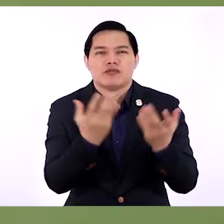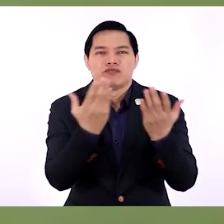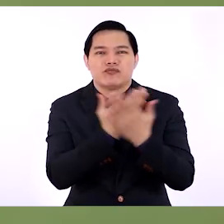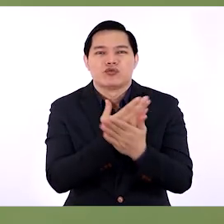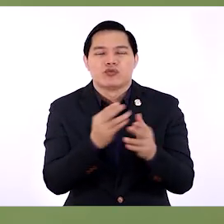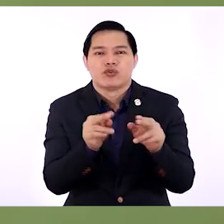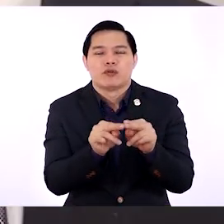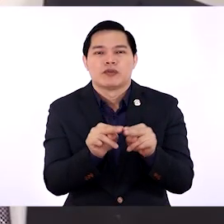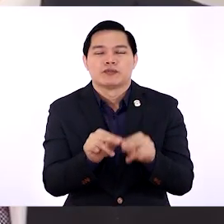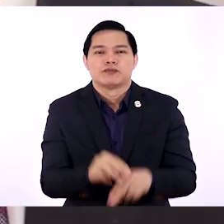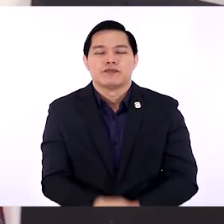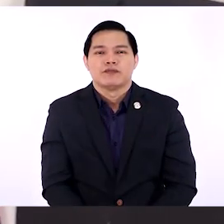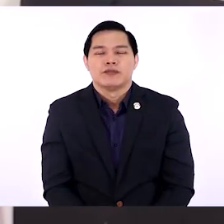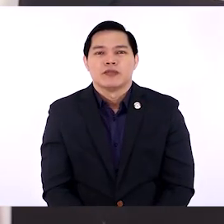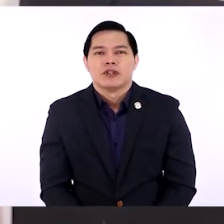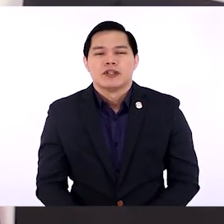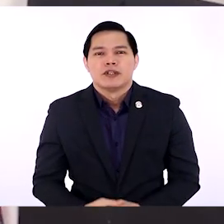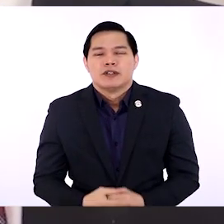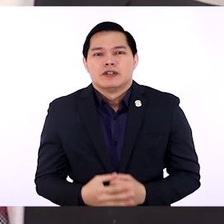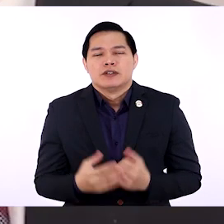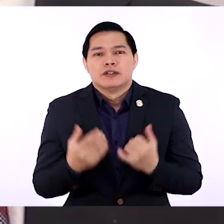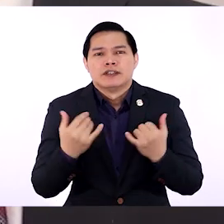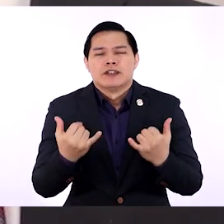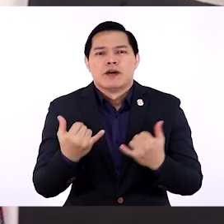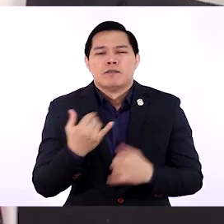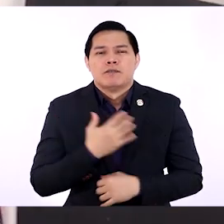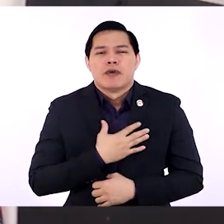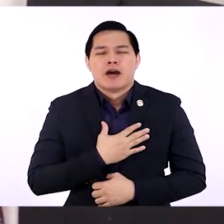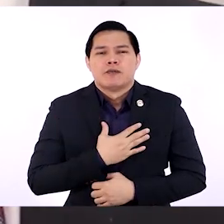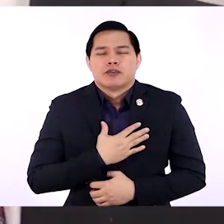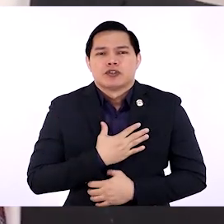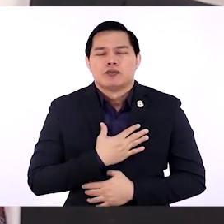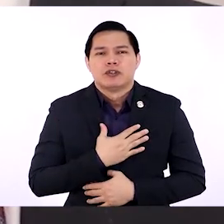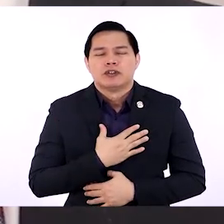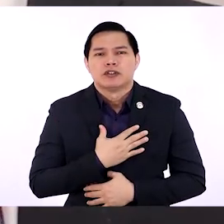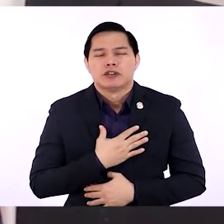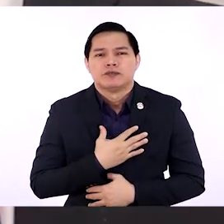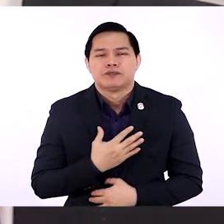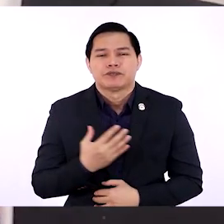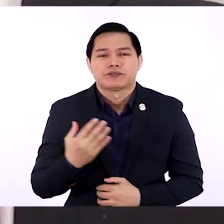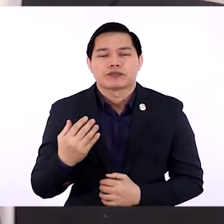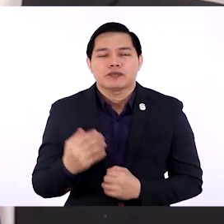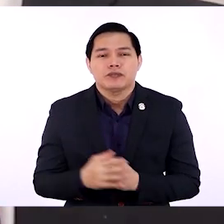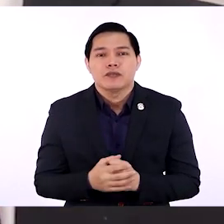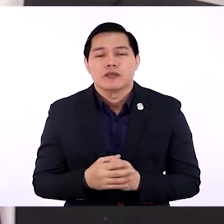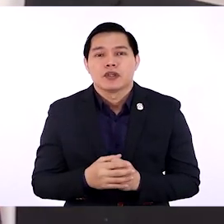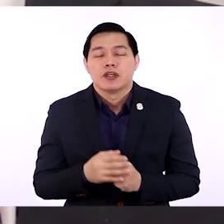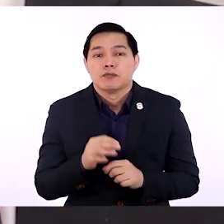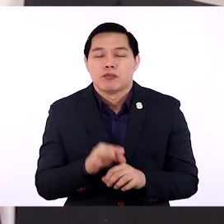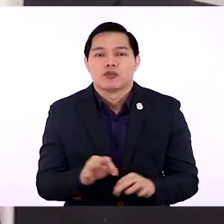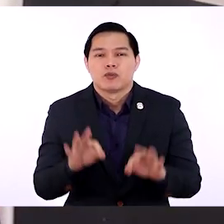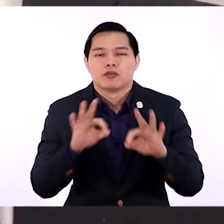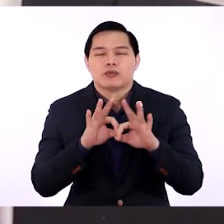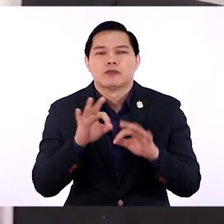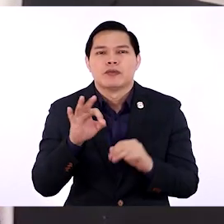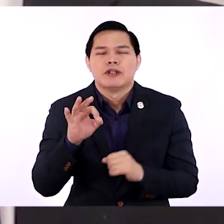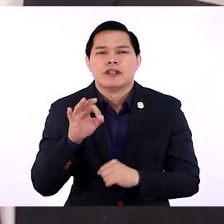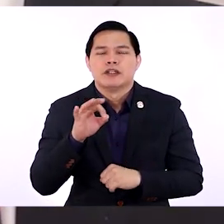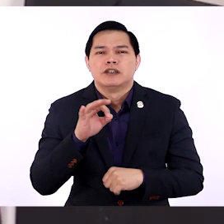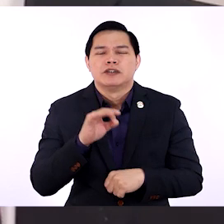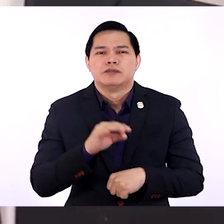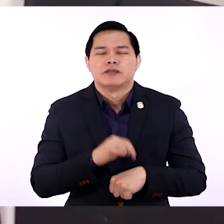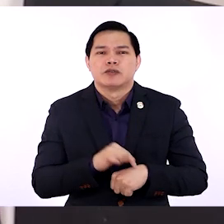normal. So what I've noticed with my little one, with Miguel, he has taught us to be on time since we're at